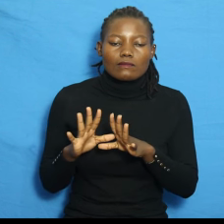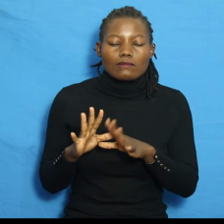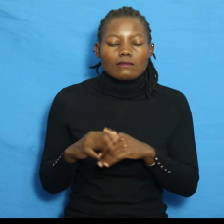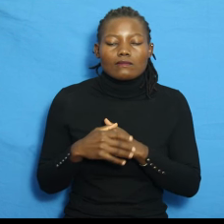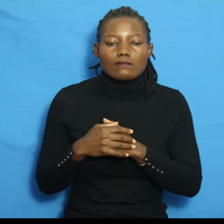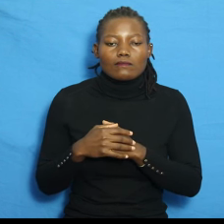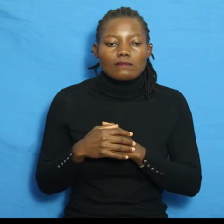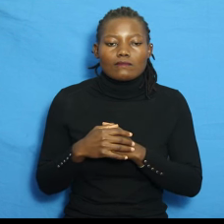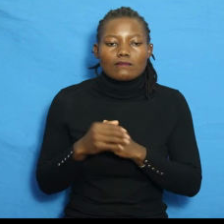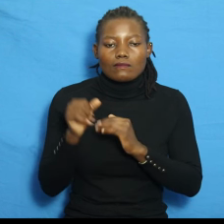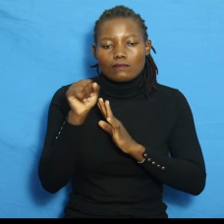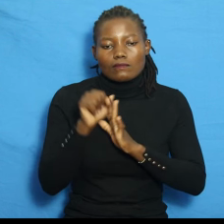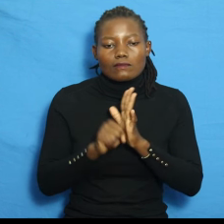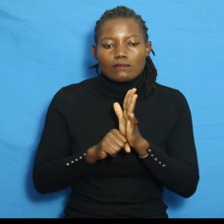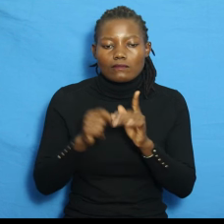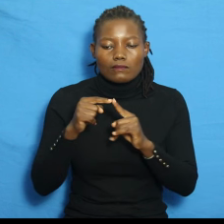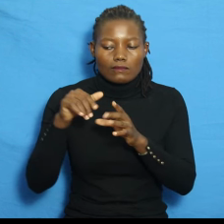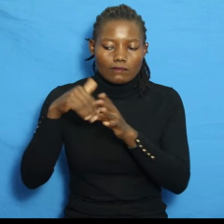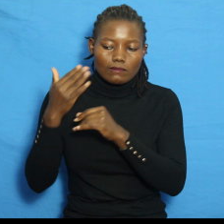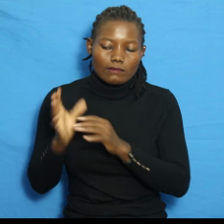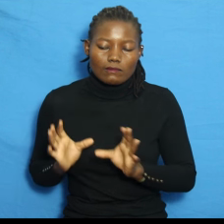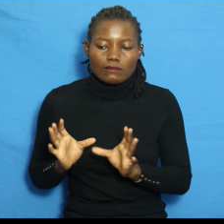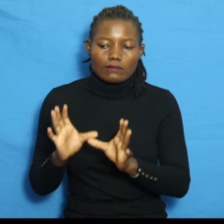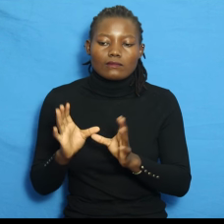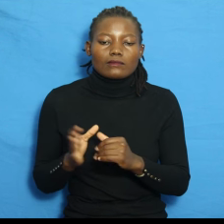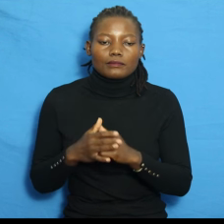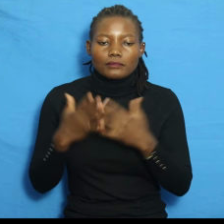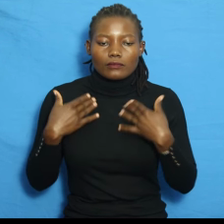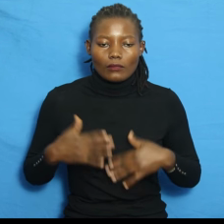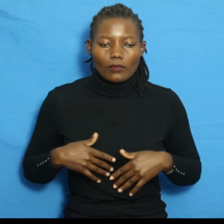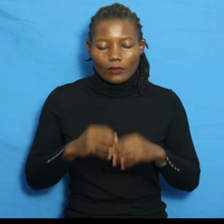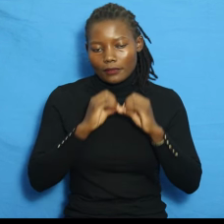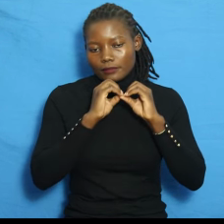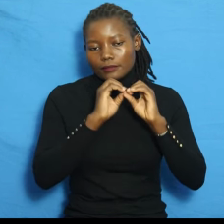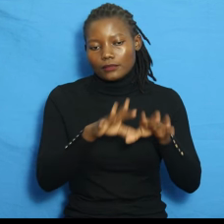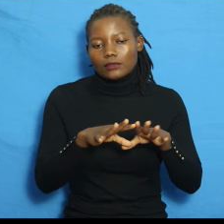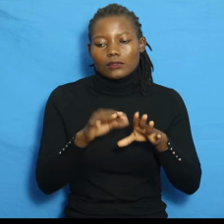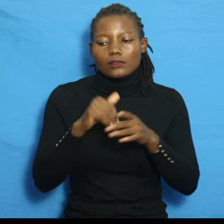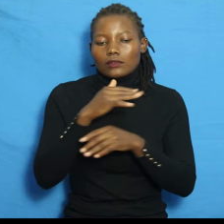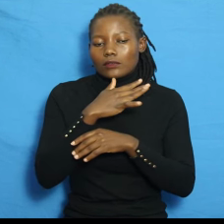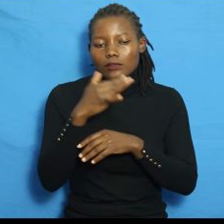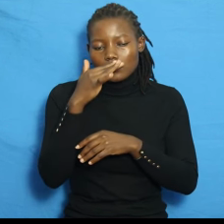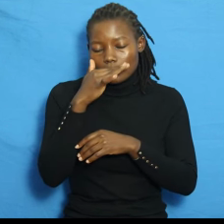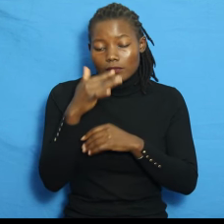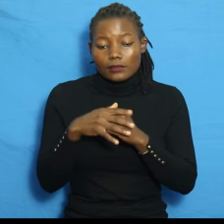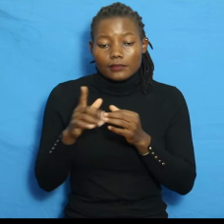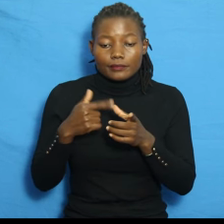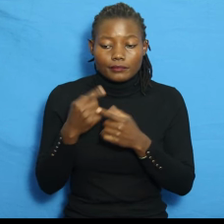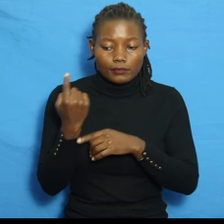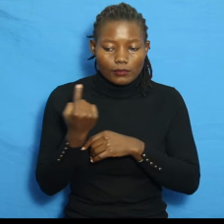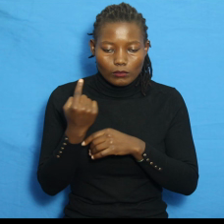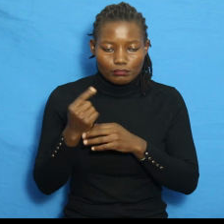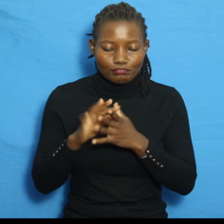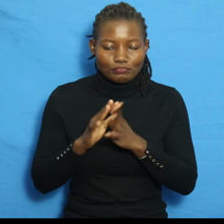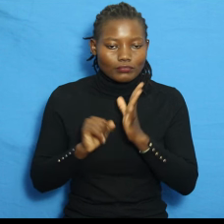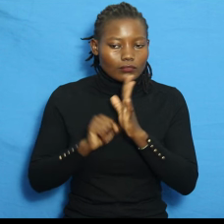and it is left only to be subjected to the external forces. A body thrown in the air